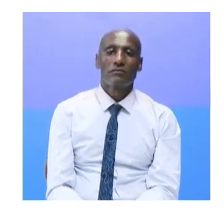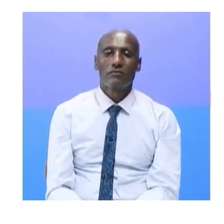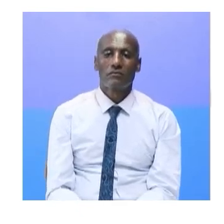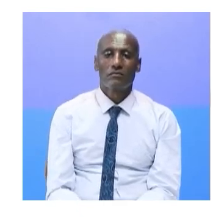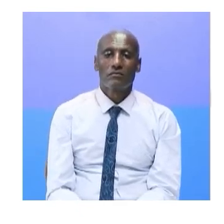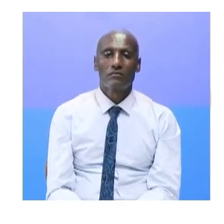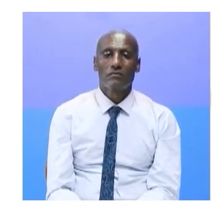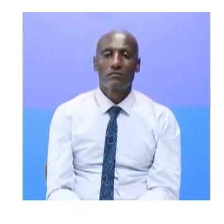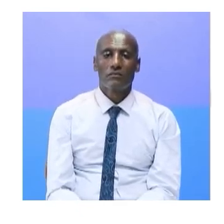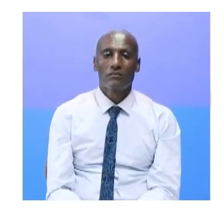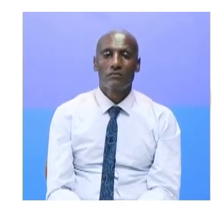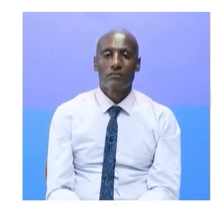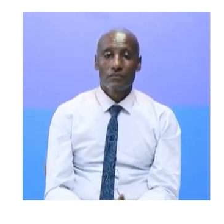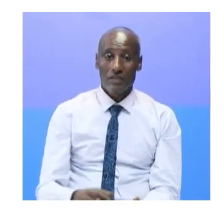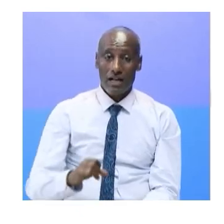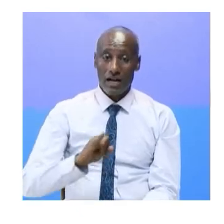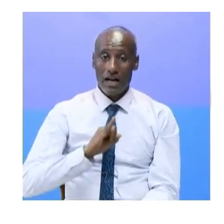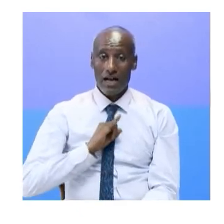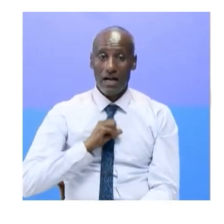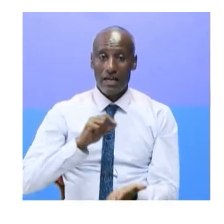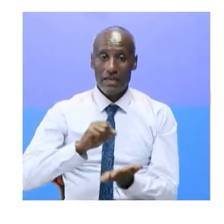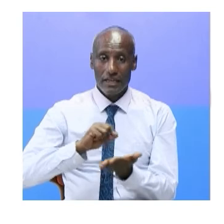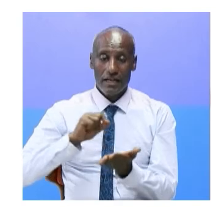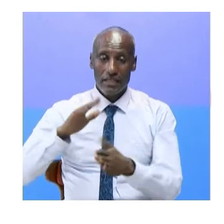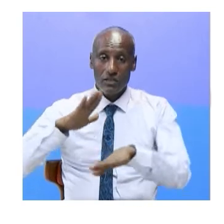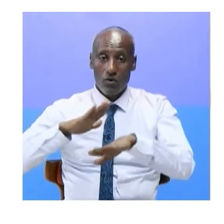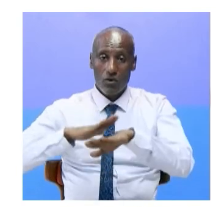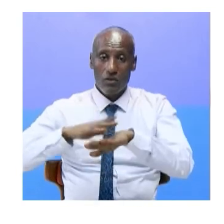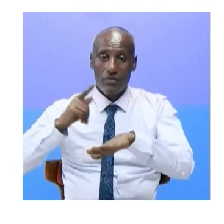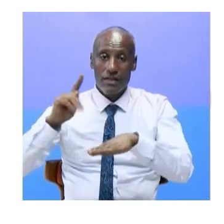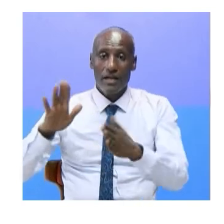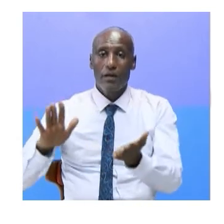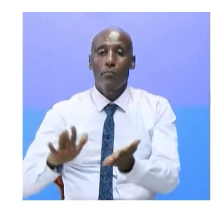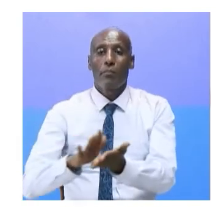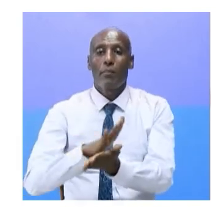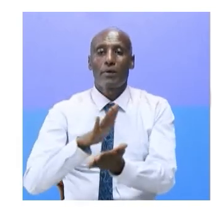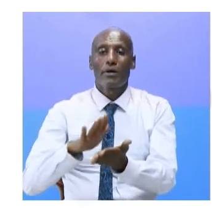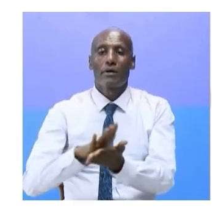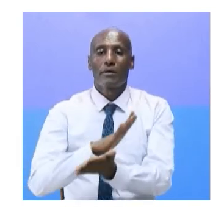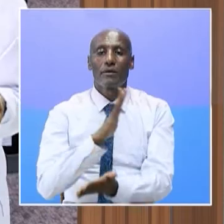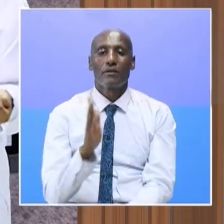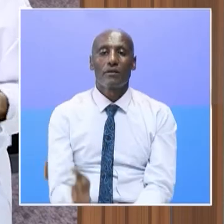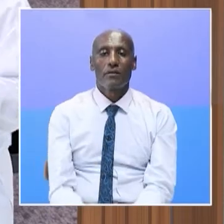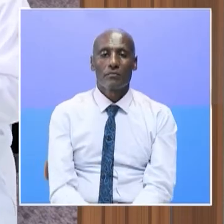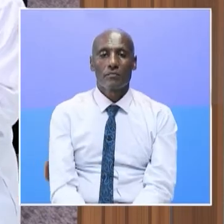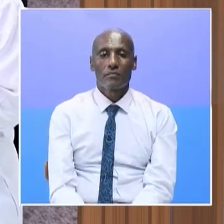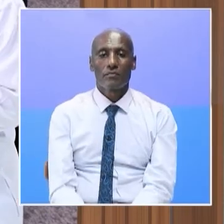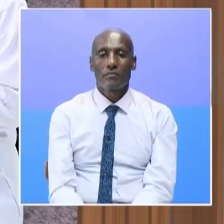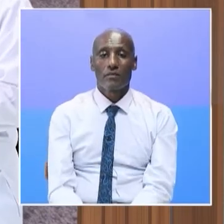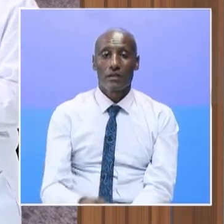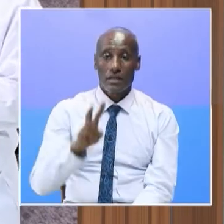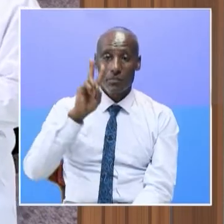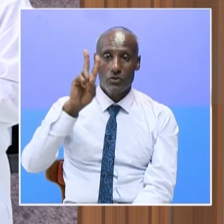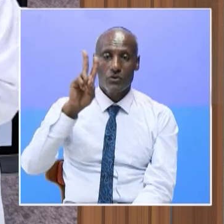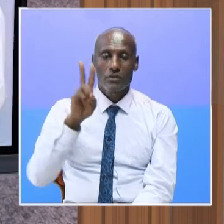Here it is. I write on the paper. Bravo, students. Question number